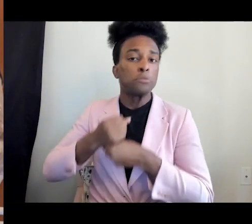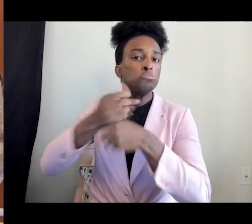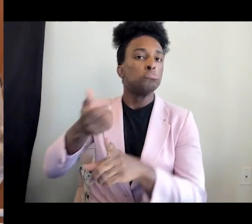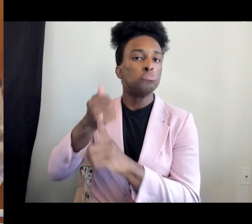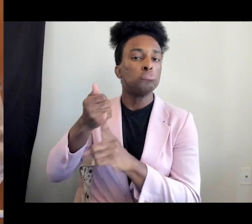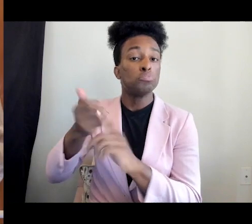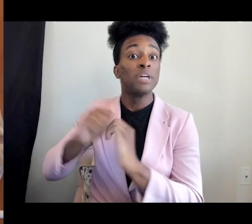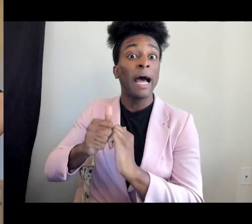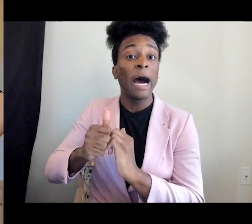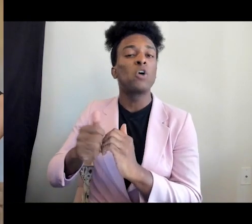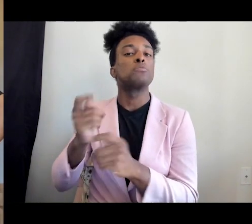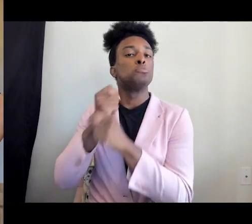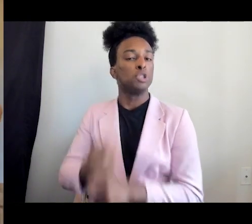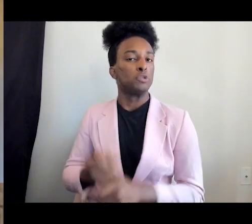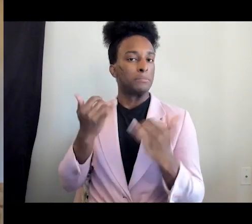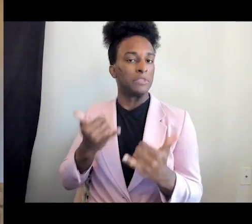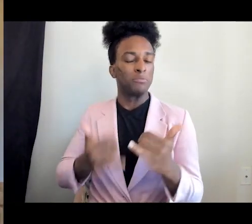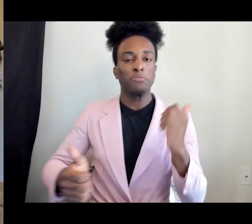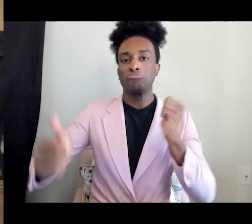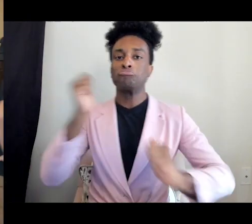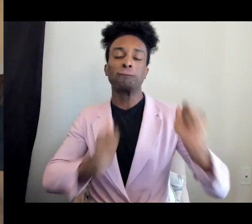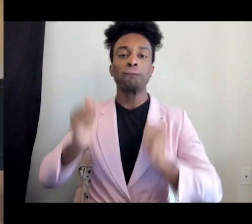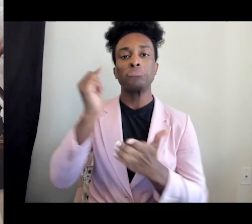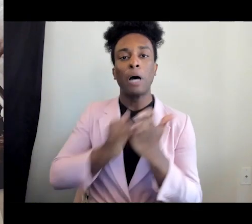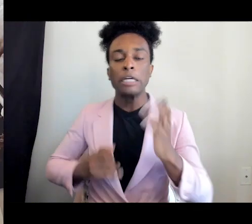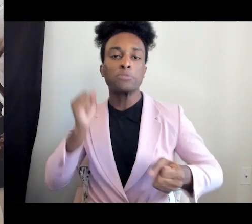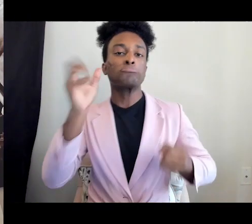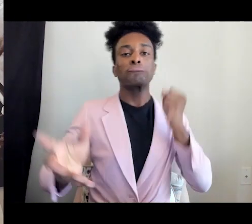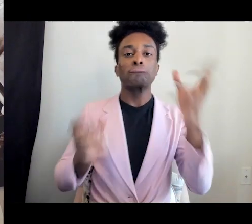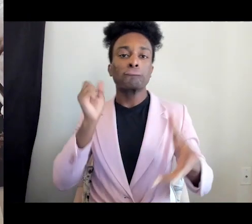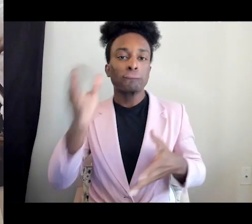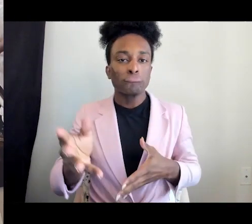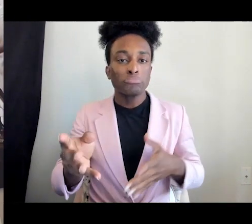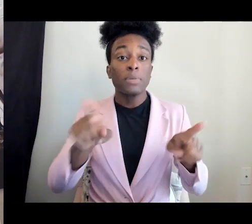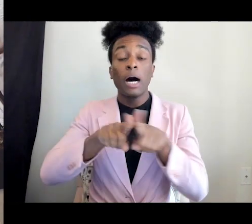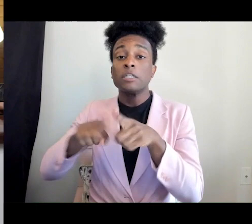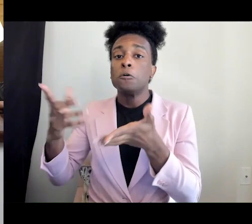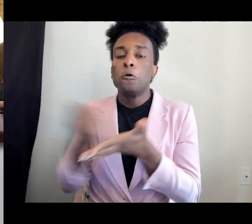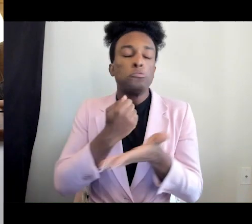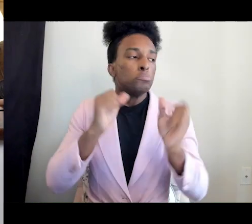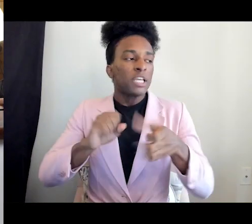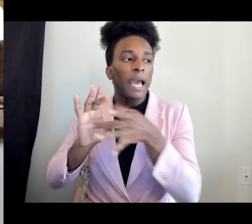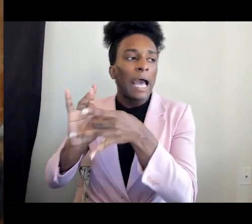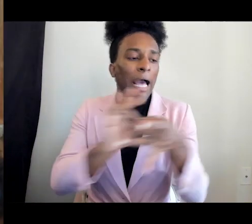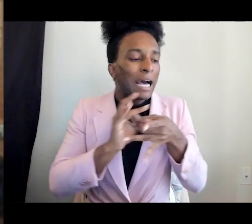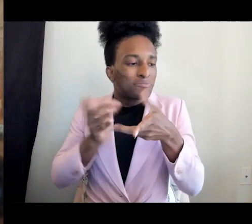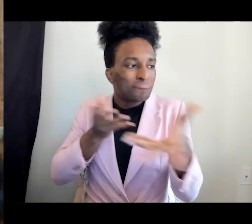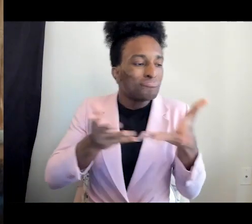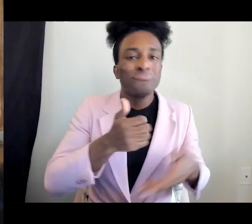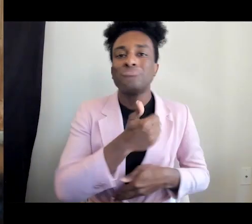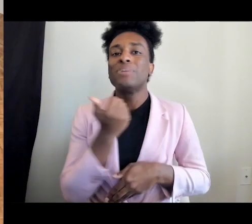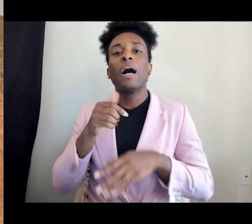and clarity through traditional and contemporary performing arts, and also give them the opportunity to connect with strong, positive,